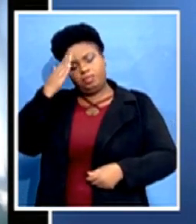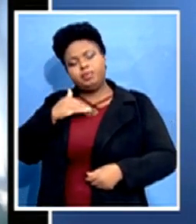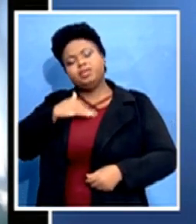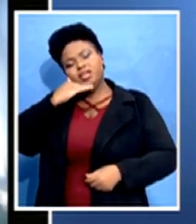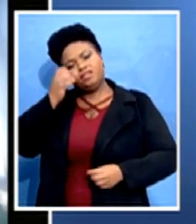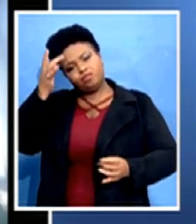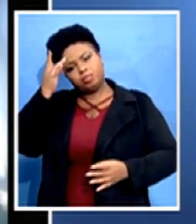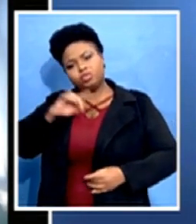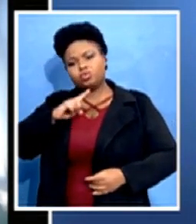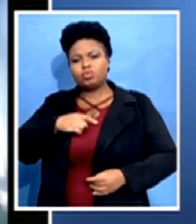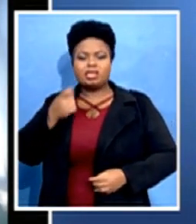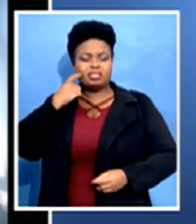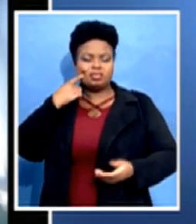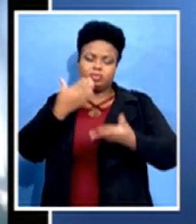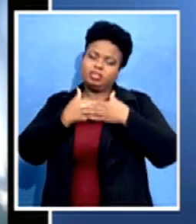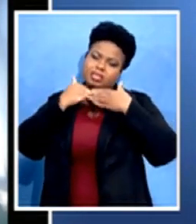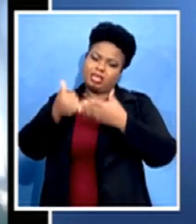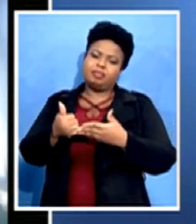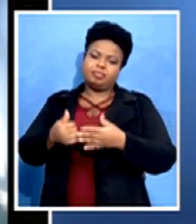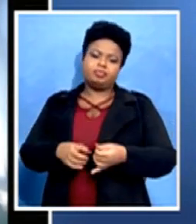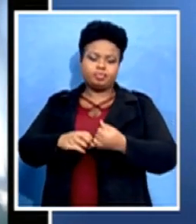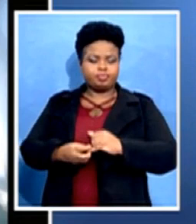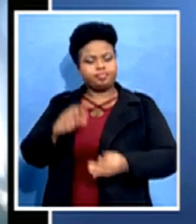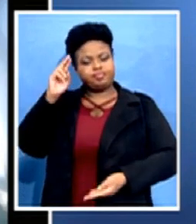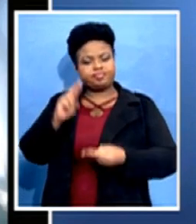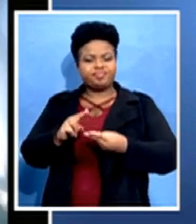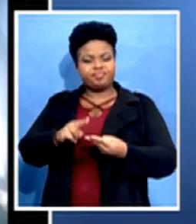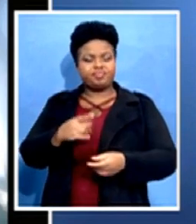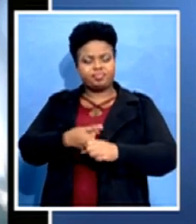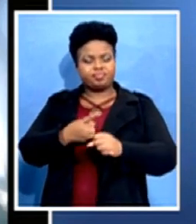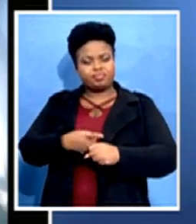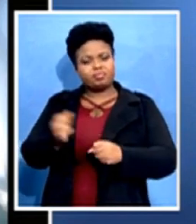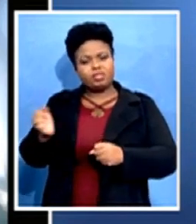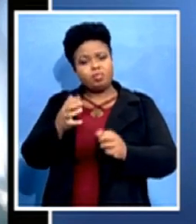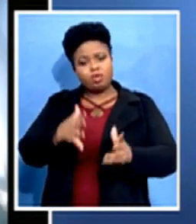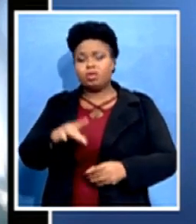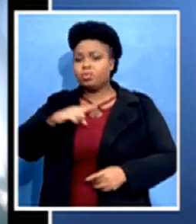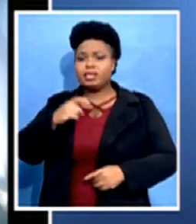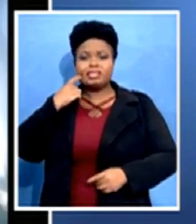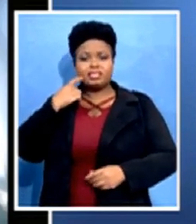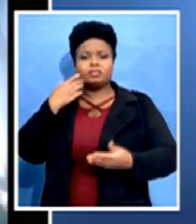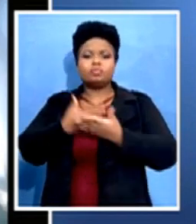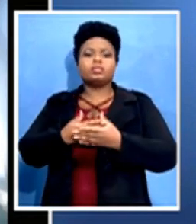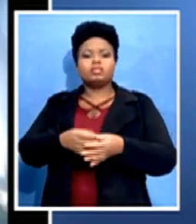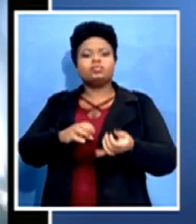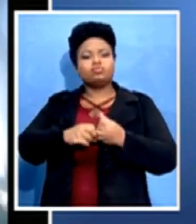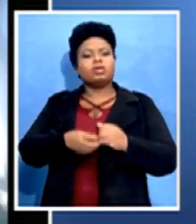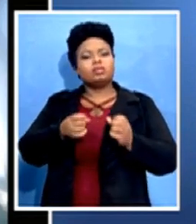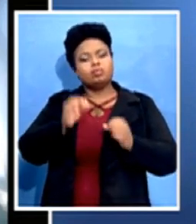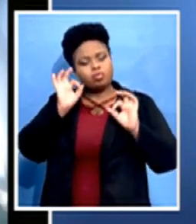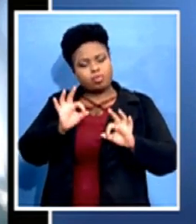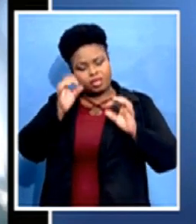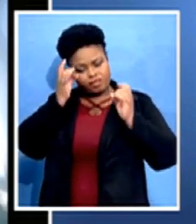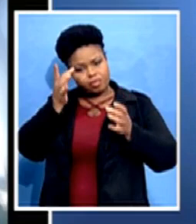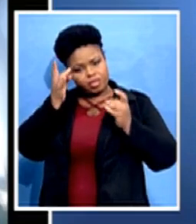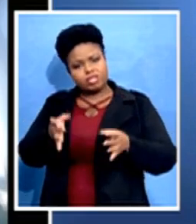this to our employer, so that we can be able to send proper information, allay anxiety and all that,